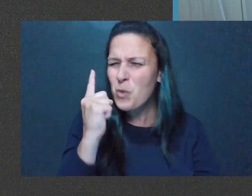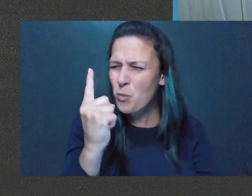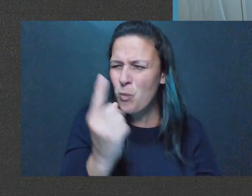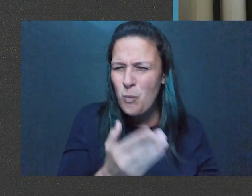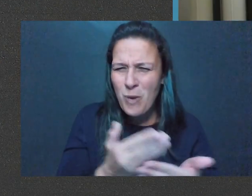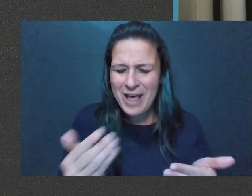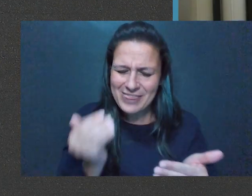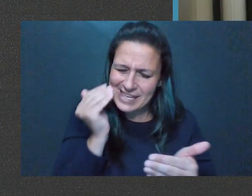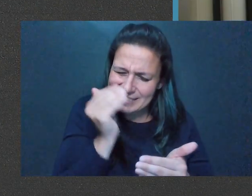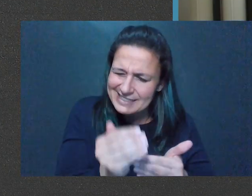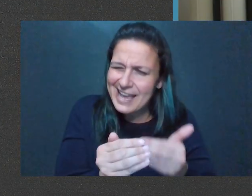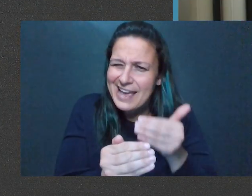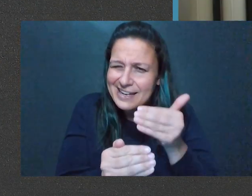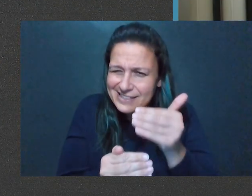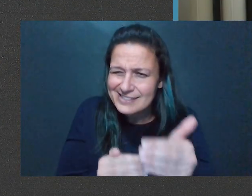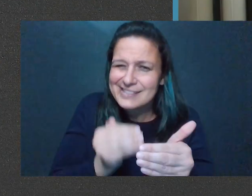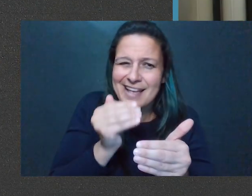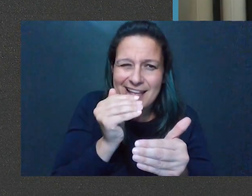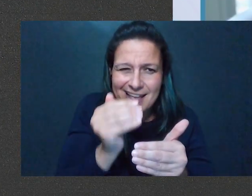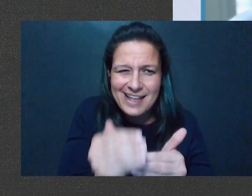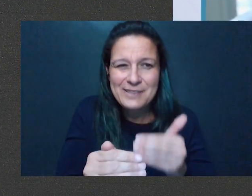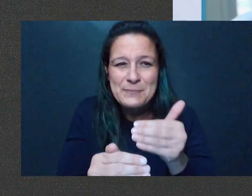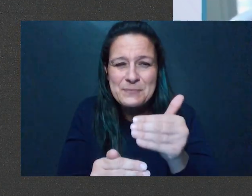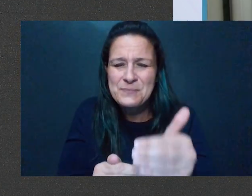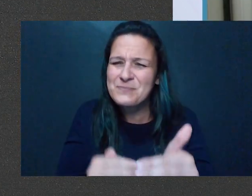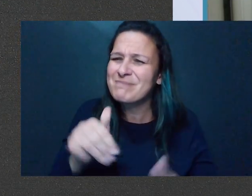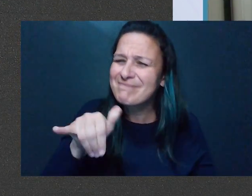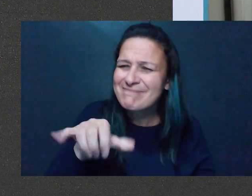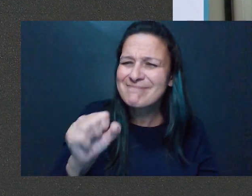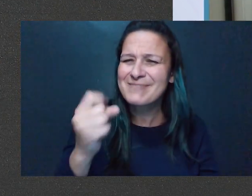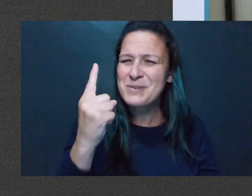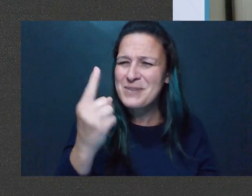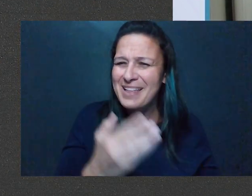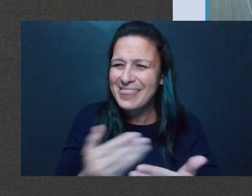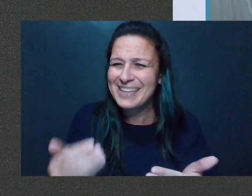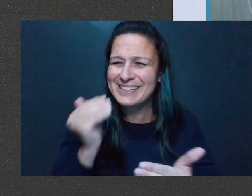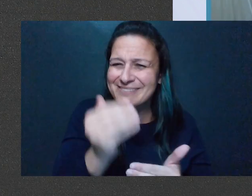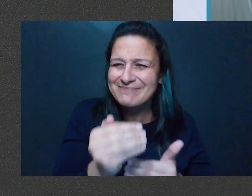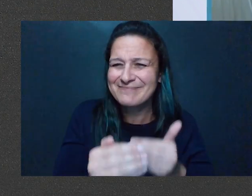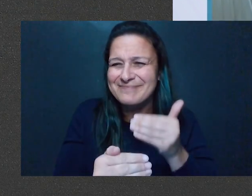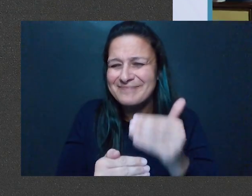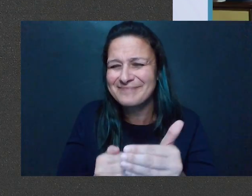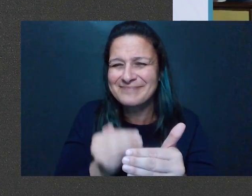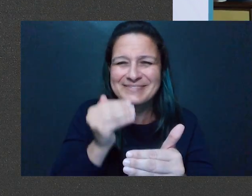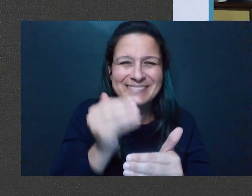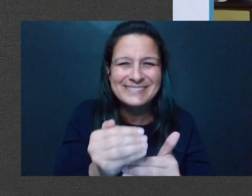Think of one thing at a time. One thing at a time.